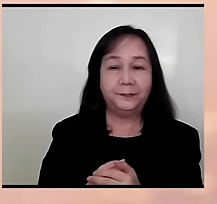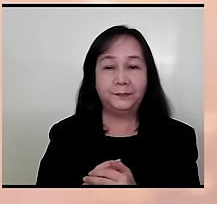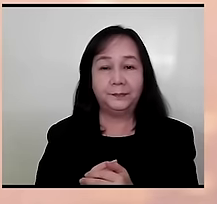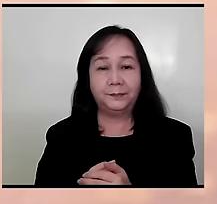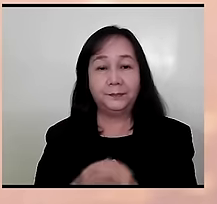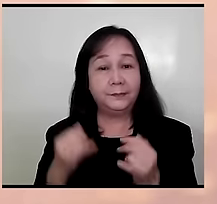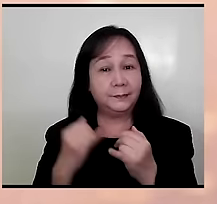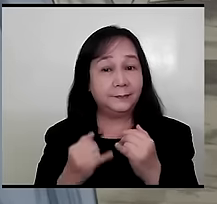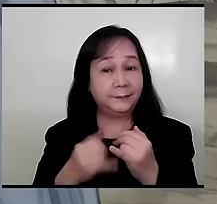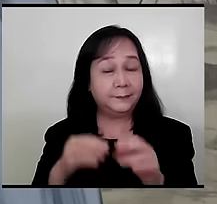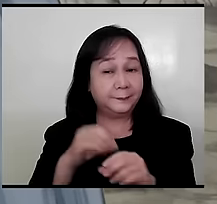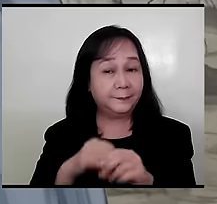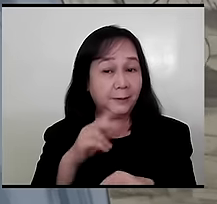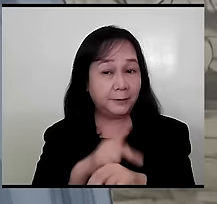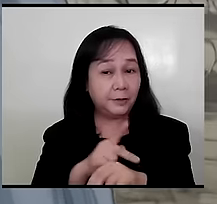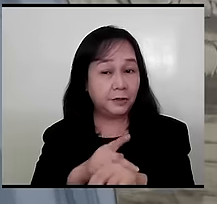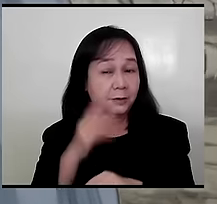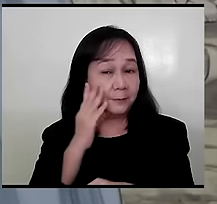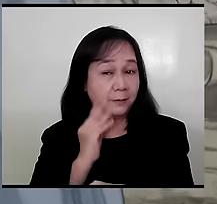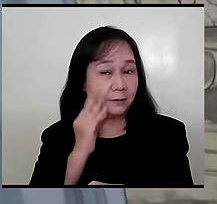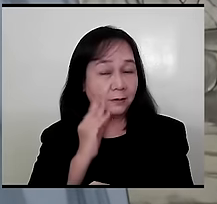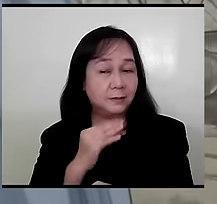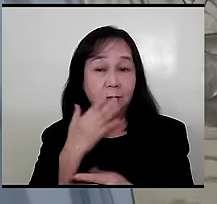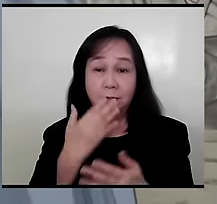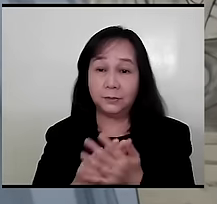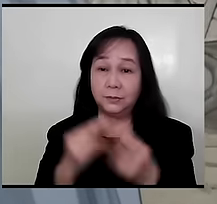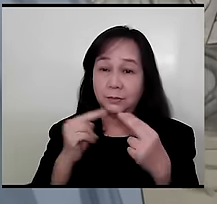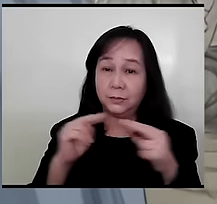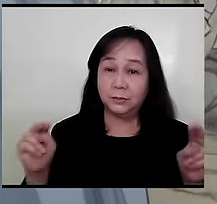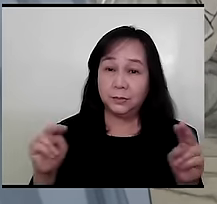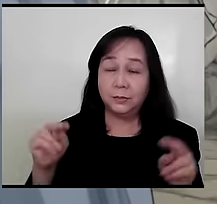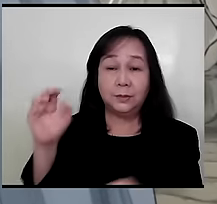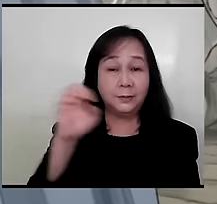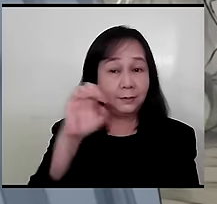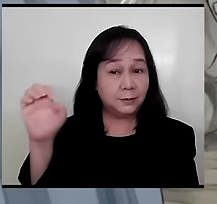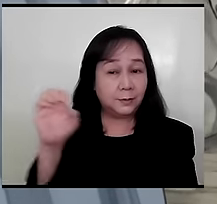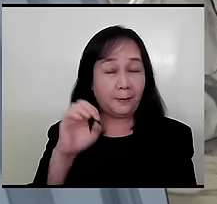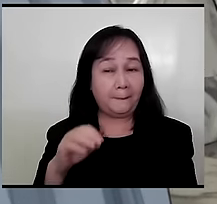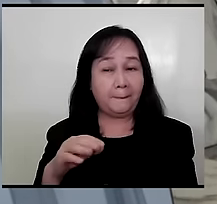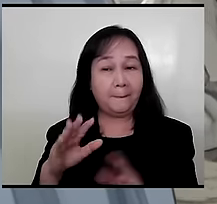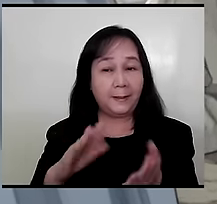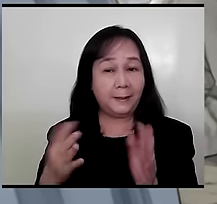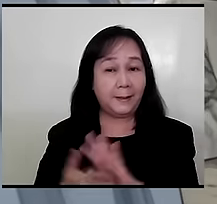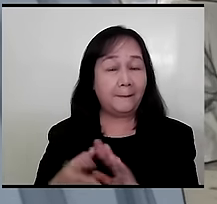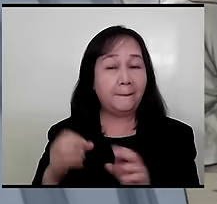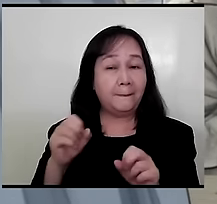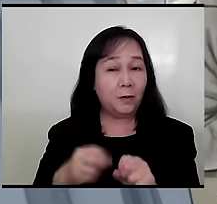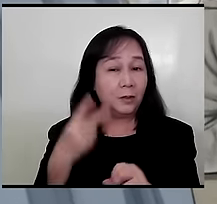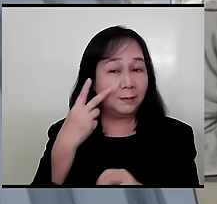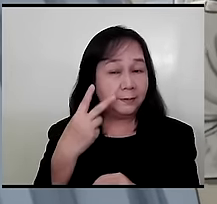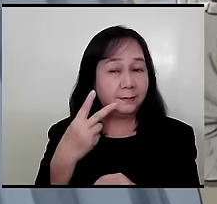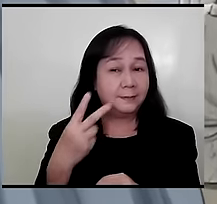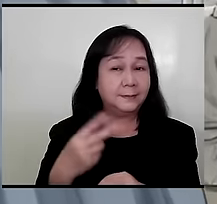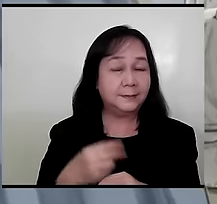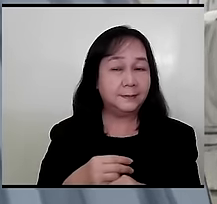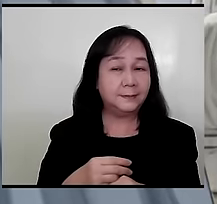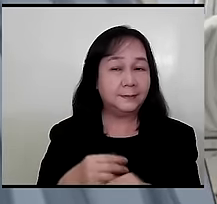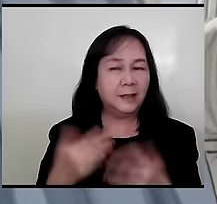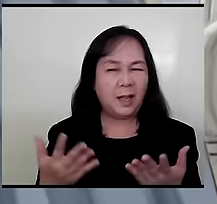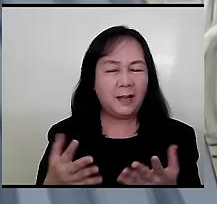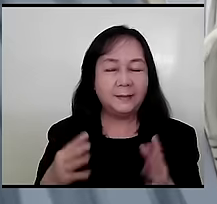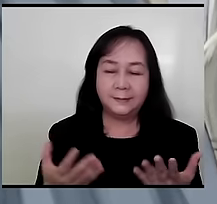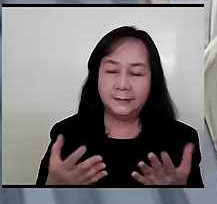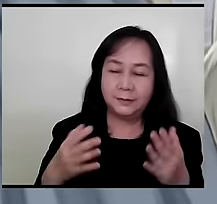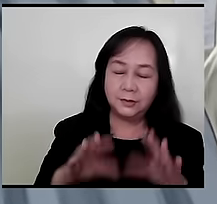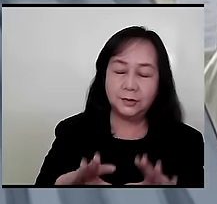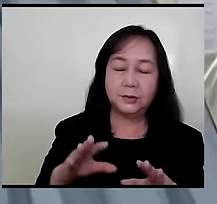Peter's experience, the good news of Easter becomes more palpable in the Lord's gift of chances for new